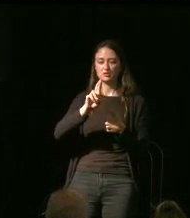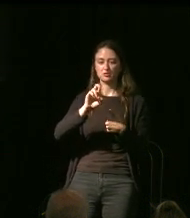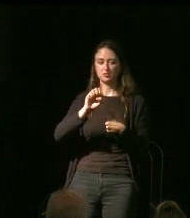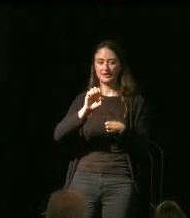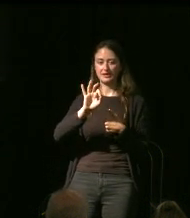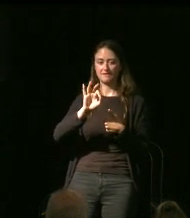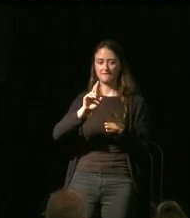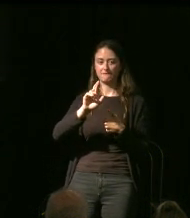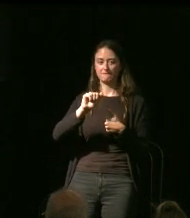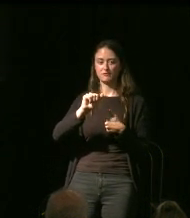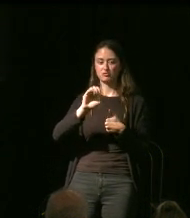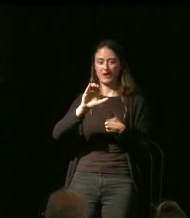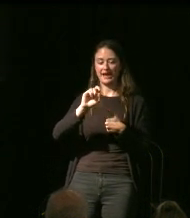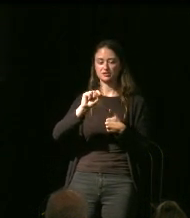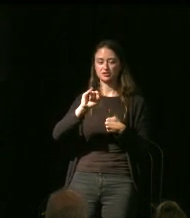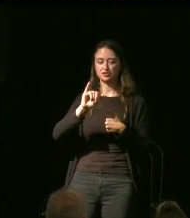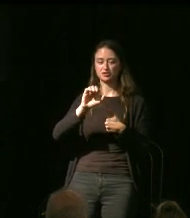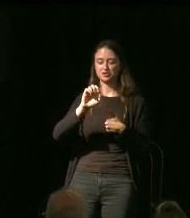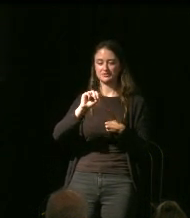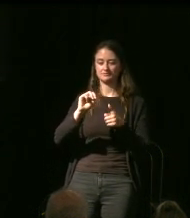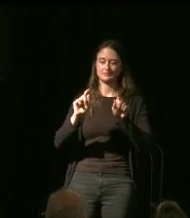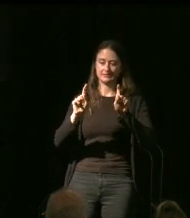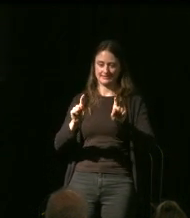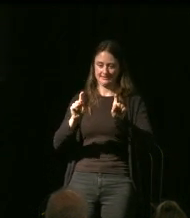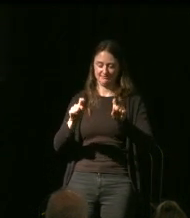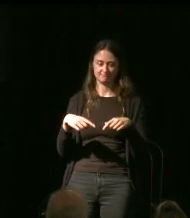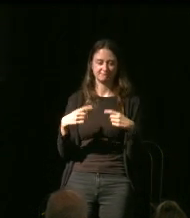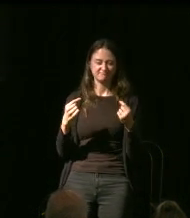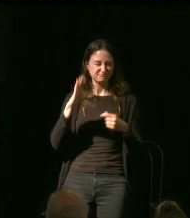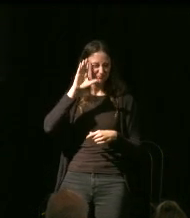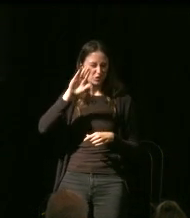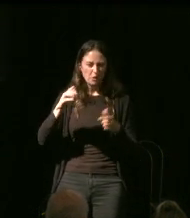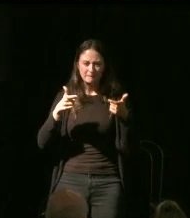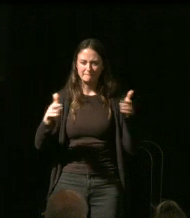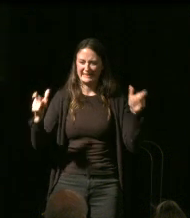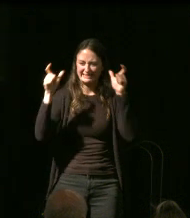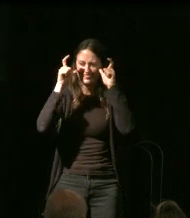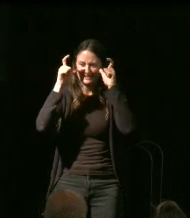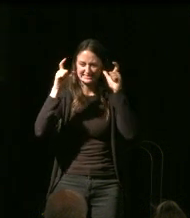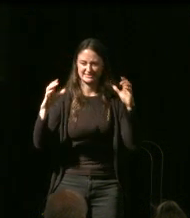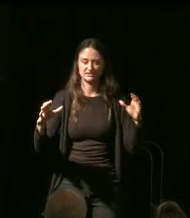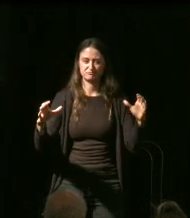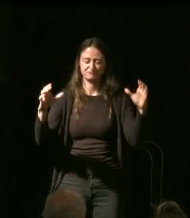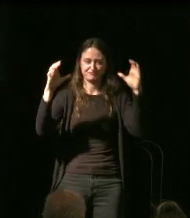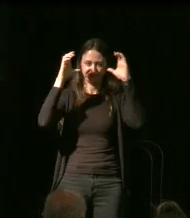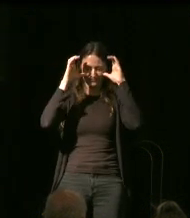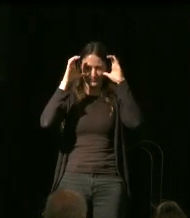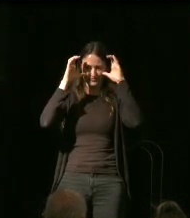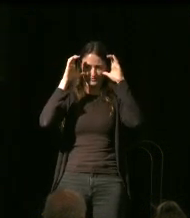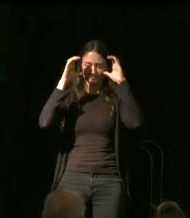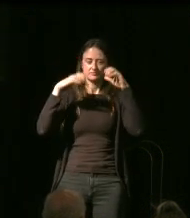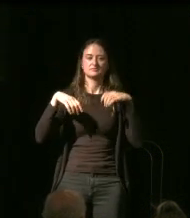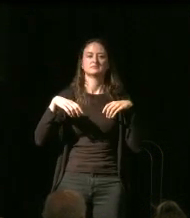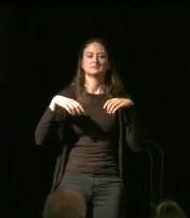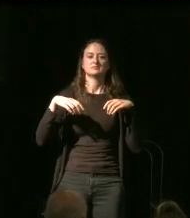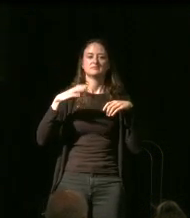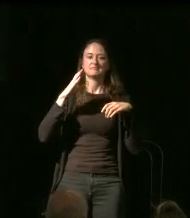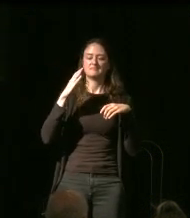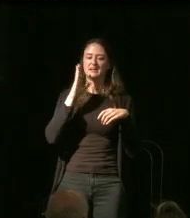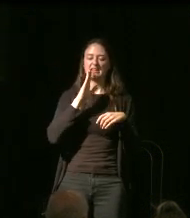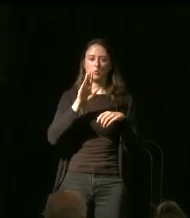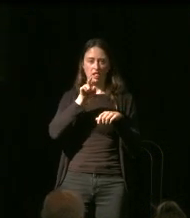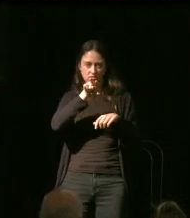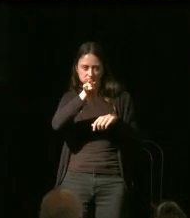glasses, big glasses, not little glasses, big glasses, and you look into them and get prescription.